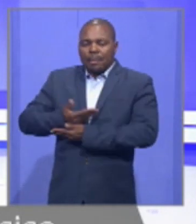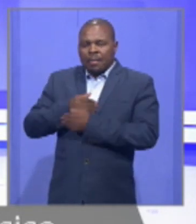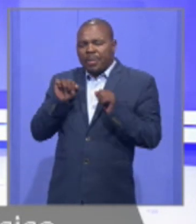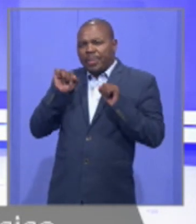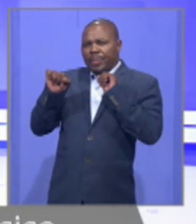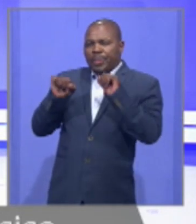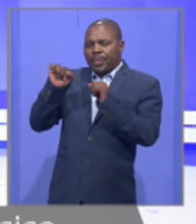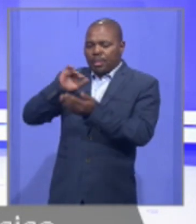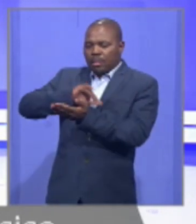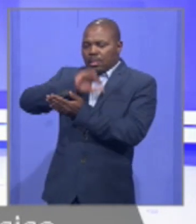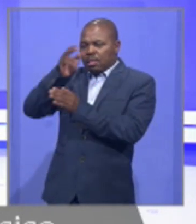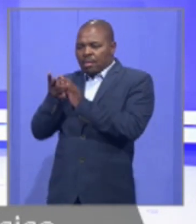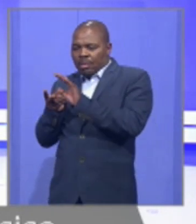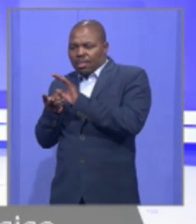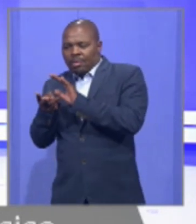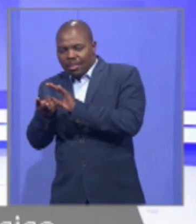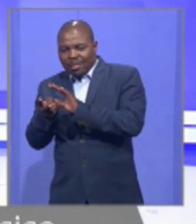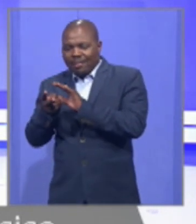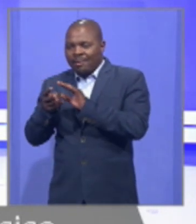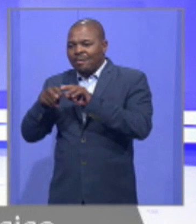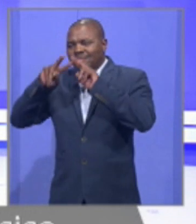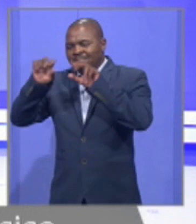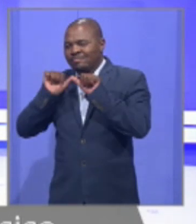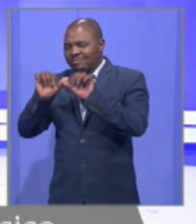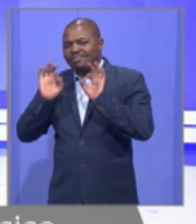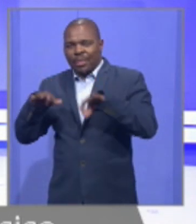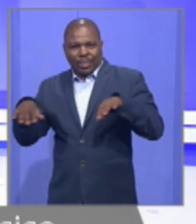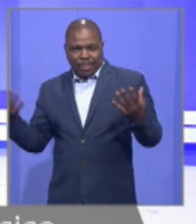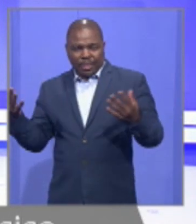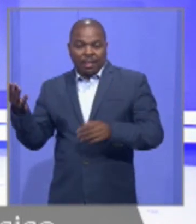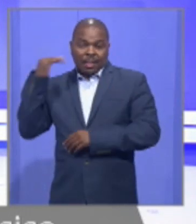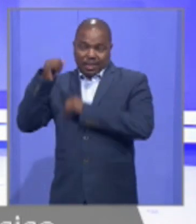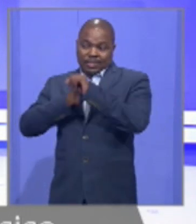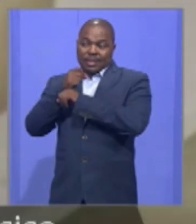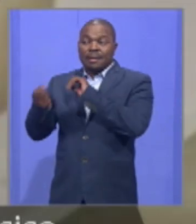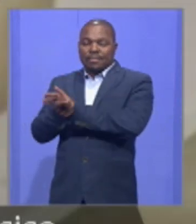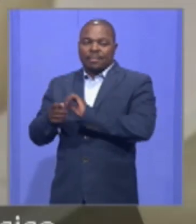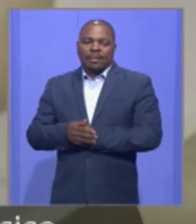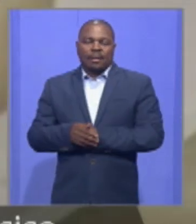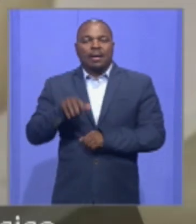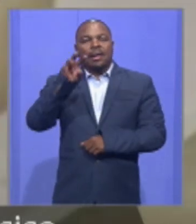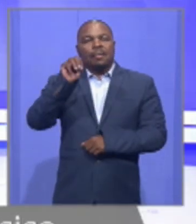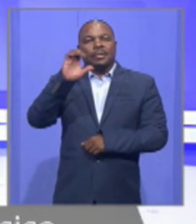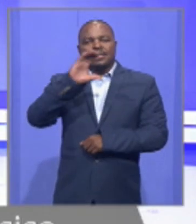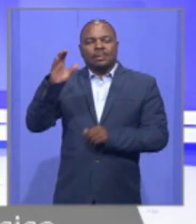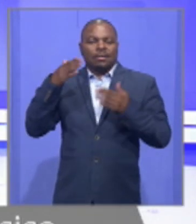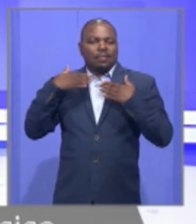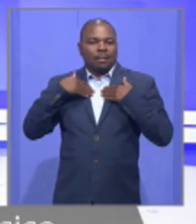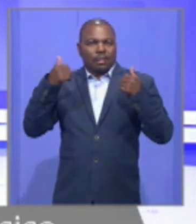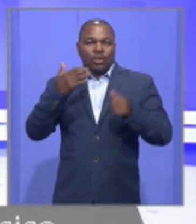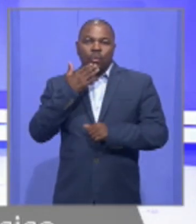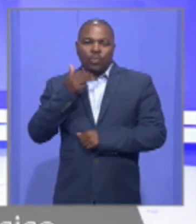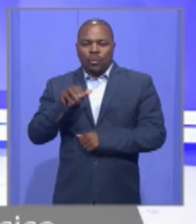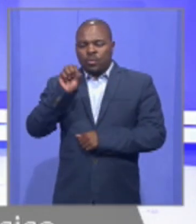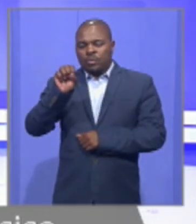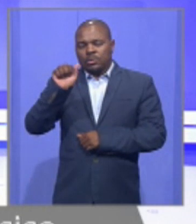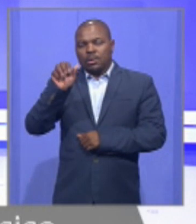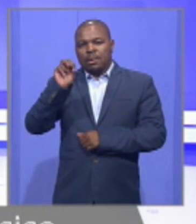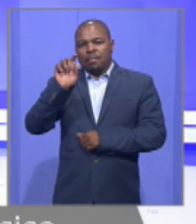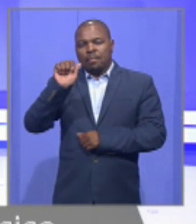ga mabokoso e seng malao a masea kwa bookelong ba Mahikeng gola. Mokhuduthamaga wa boitekanelo Madoda Sambatha o